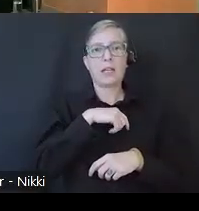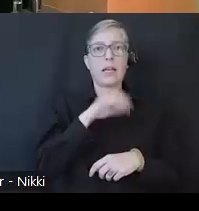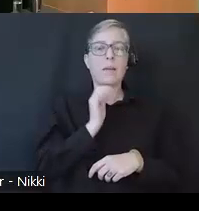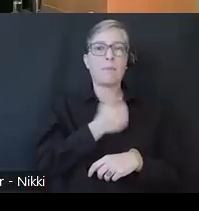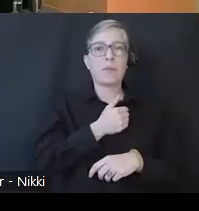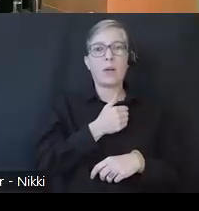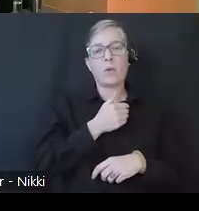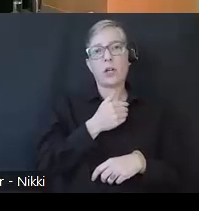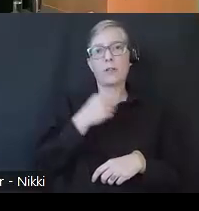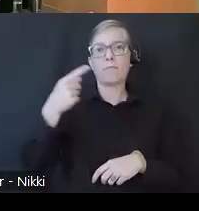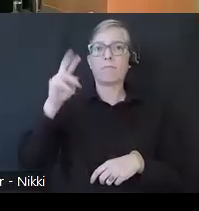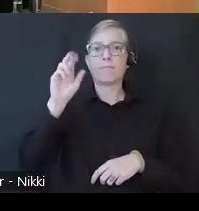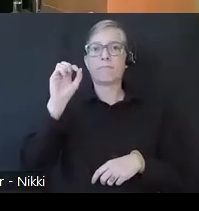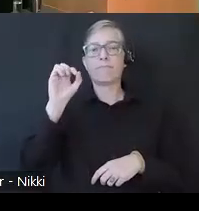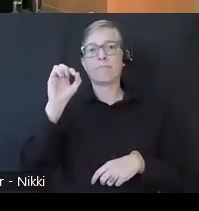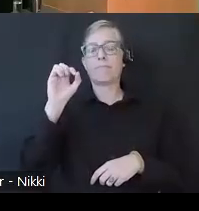right?